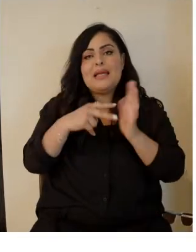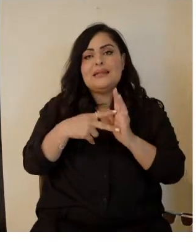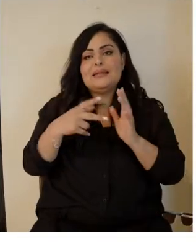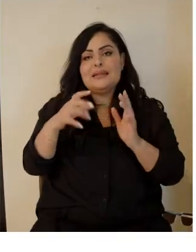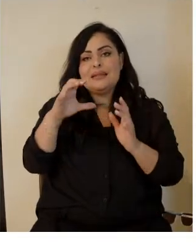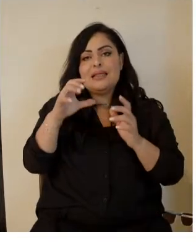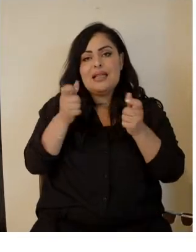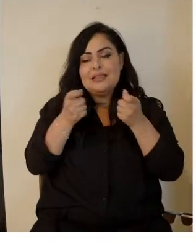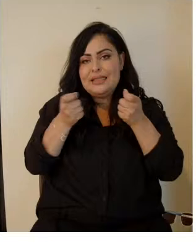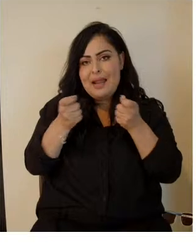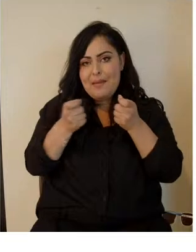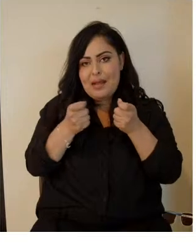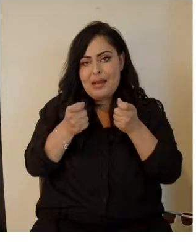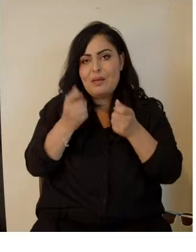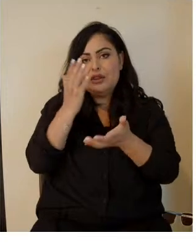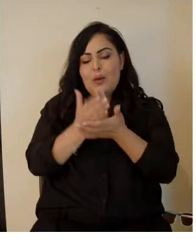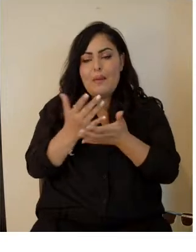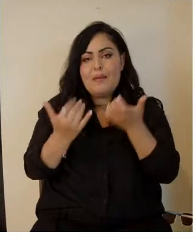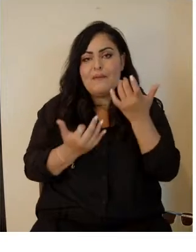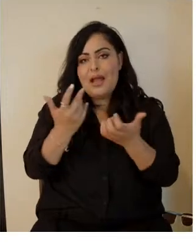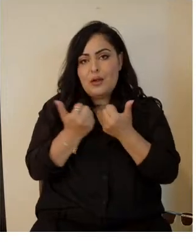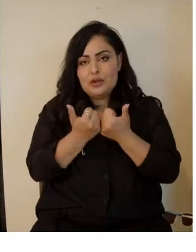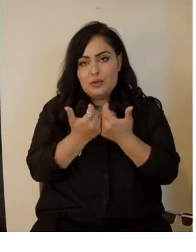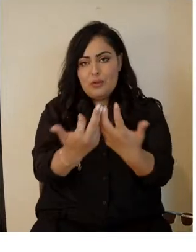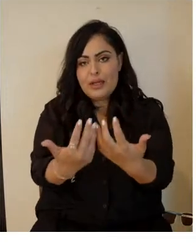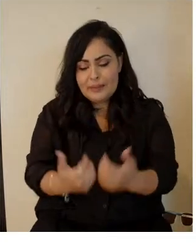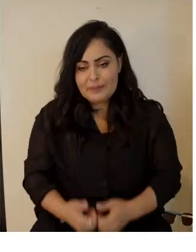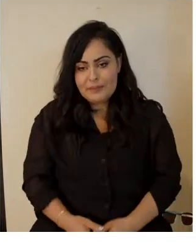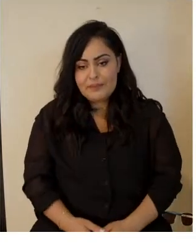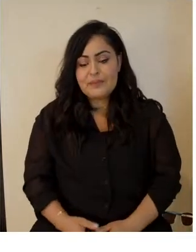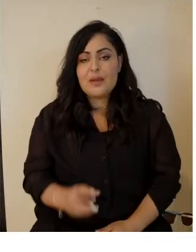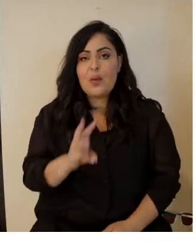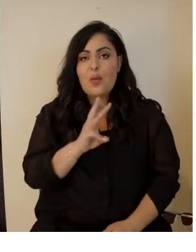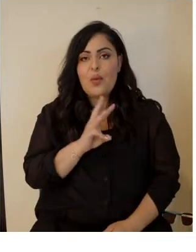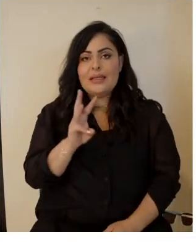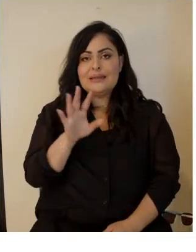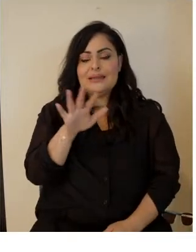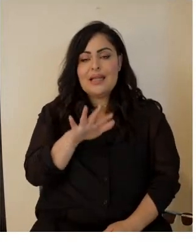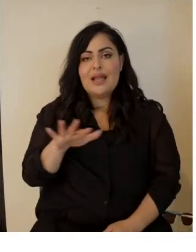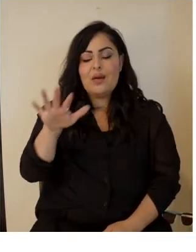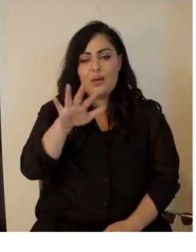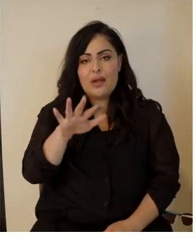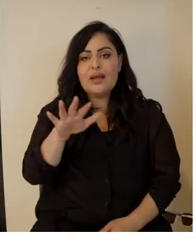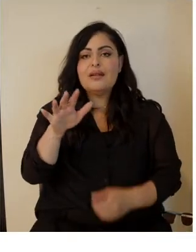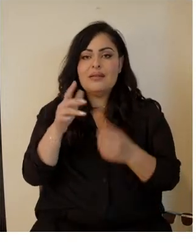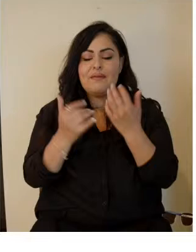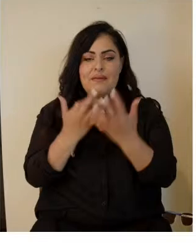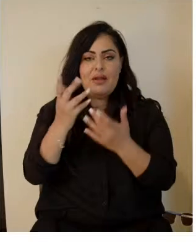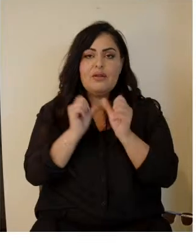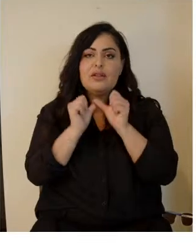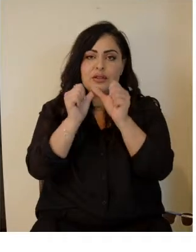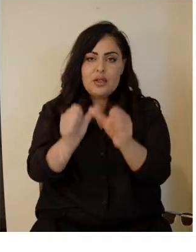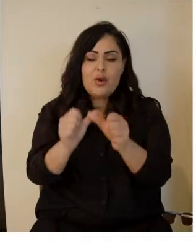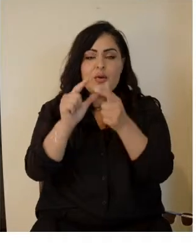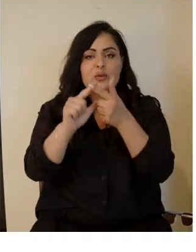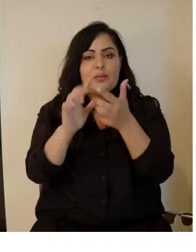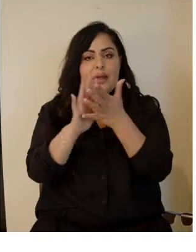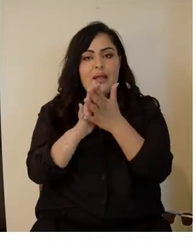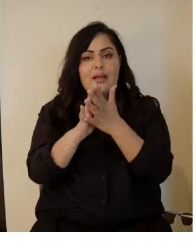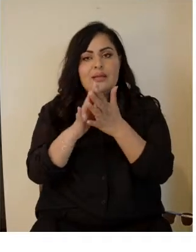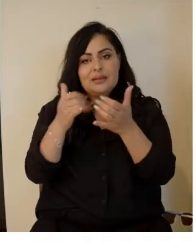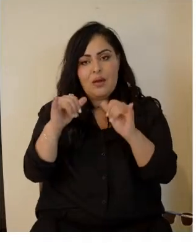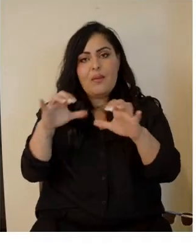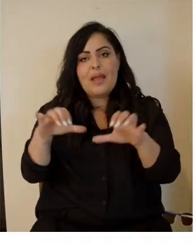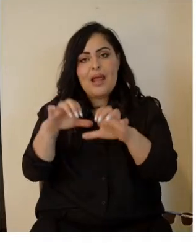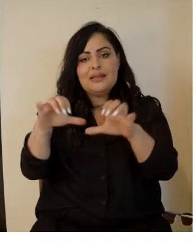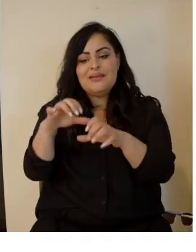we've stopped the fire spread. As you come west past that point, the fire continues to be a little bit active, mostly on